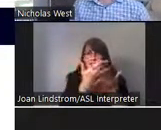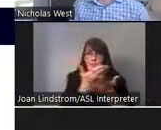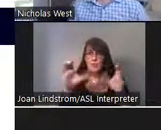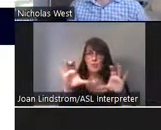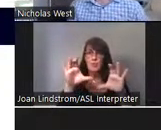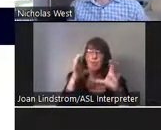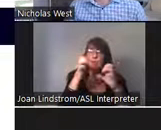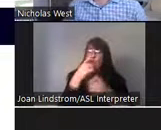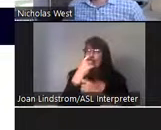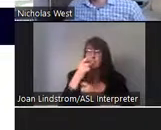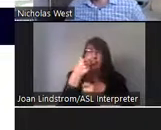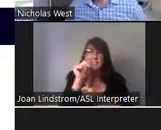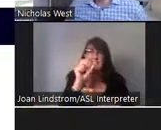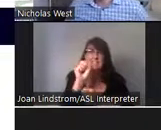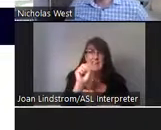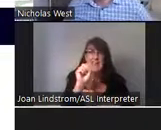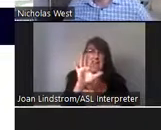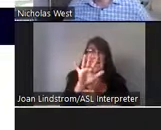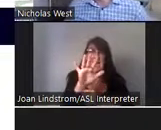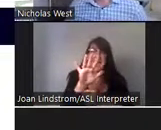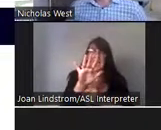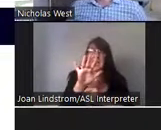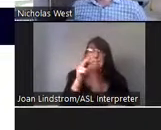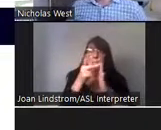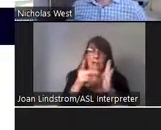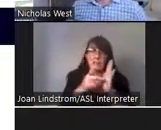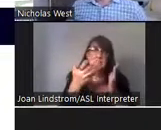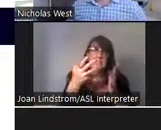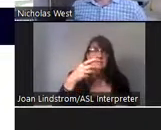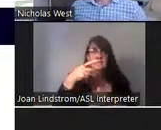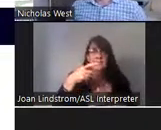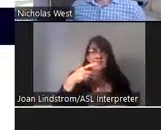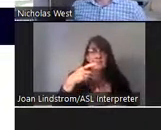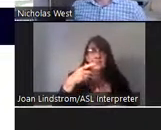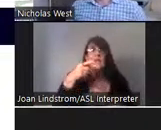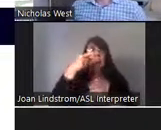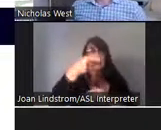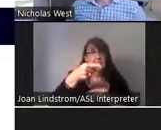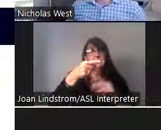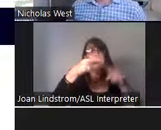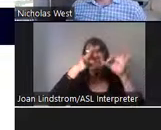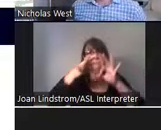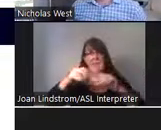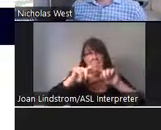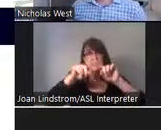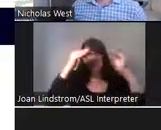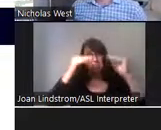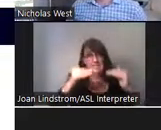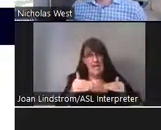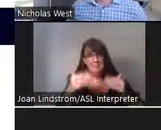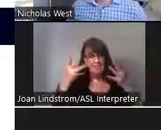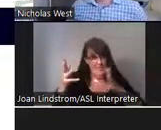in the GSA implementation policy bucket. And so this slide walks through some of the steps we've already taken in this